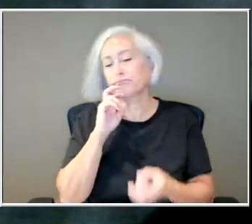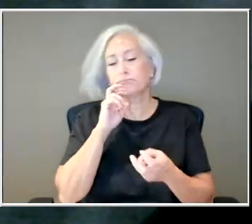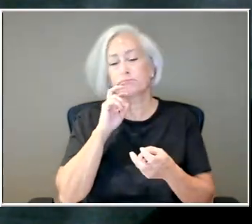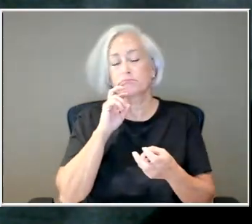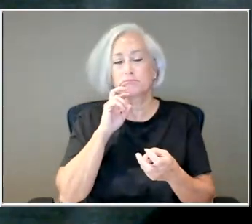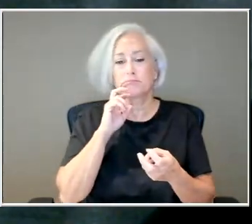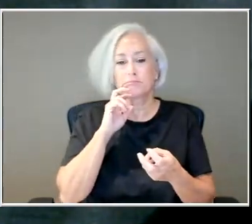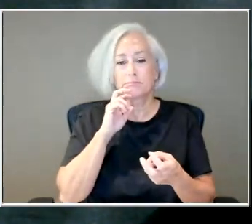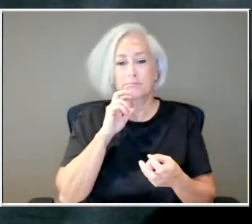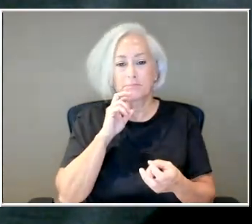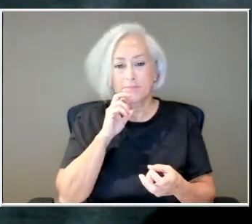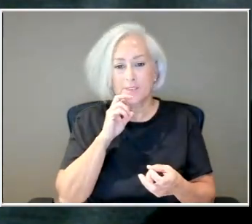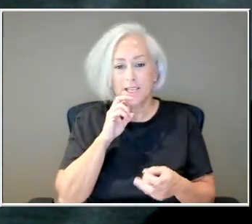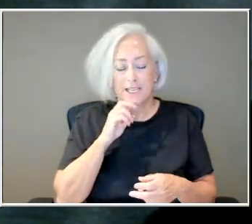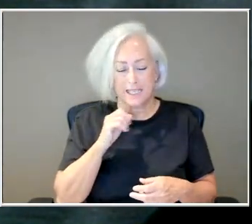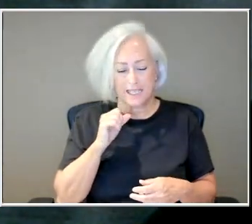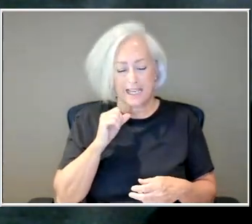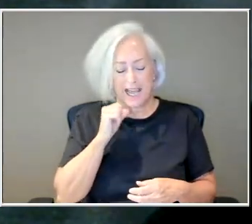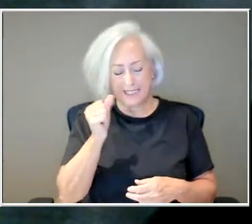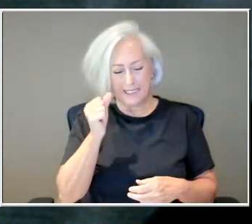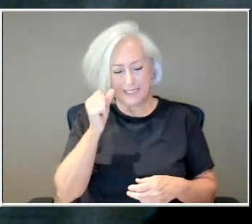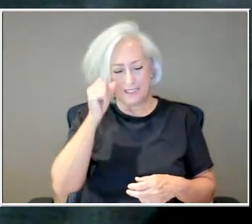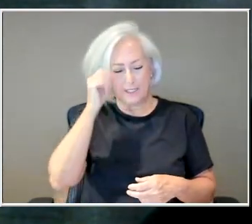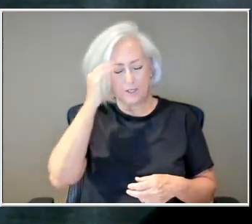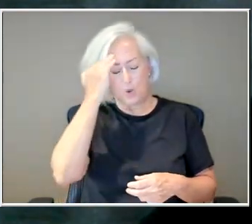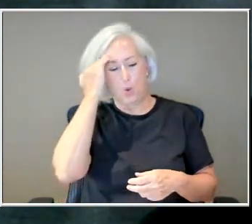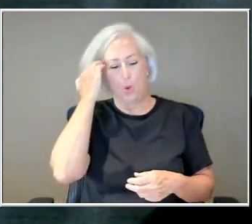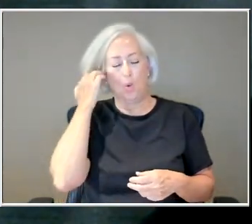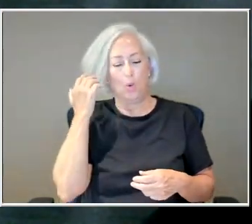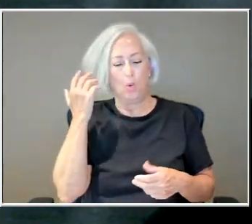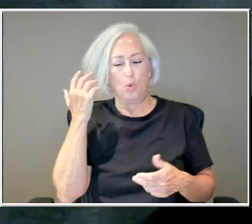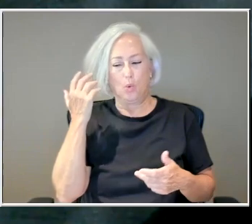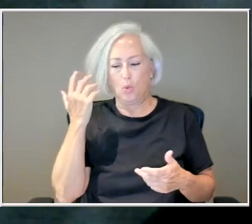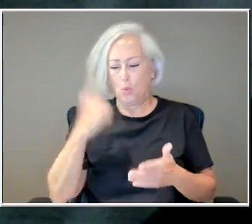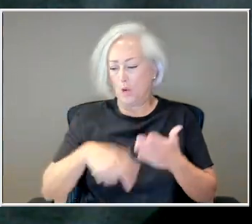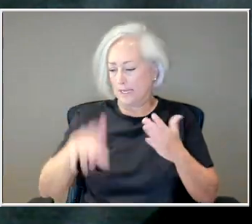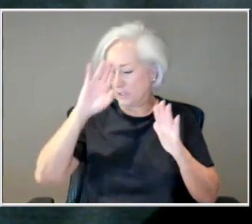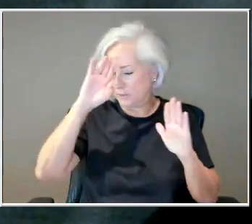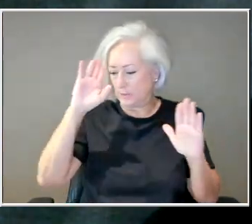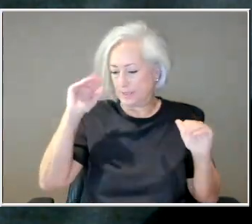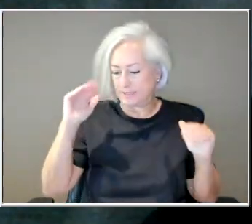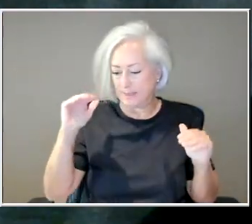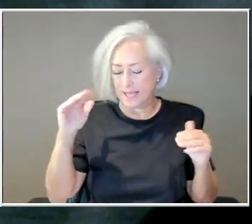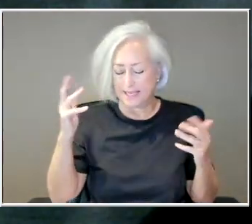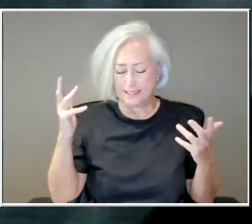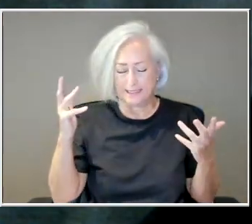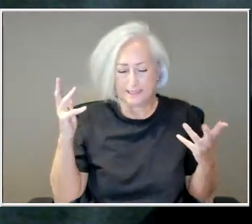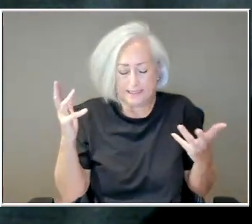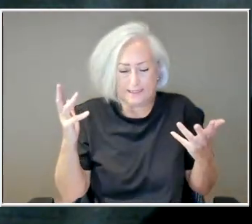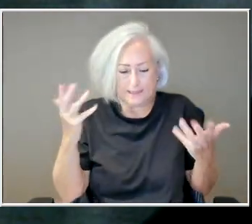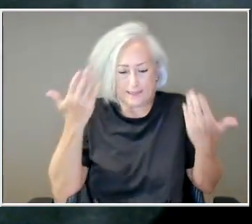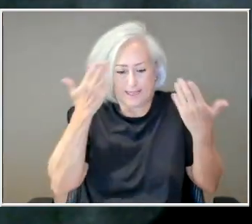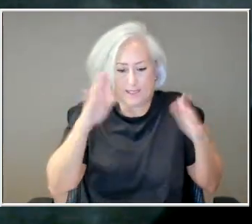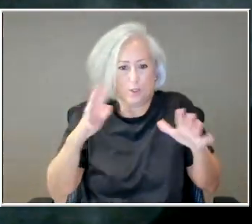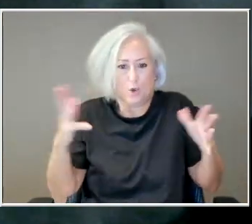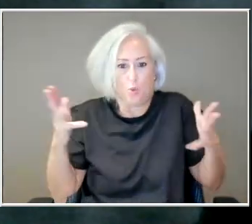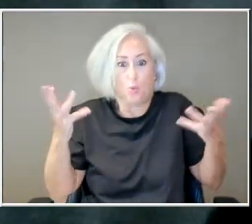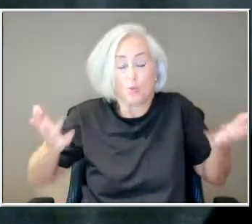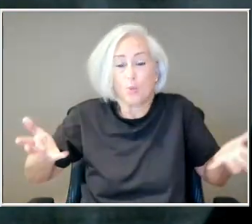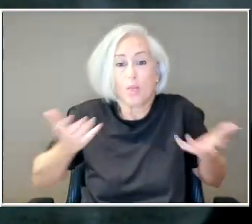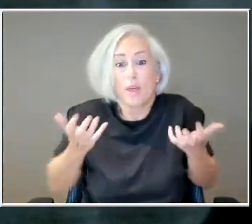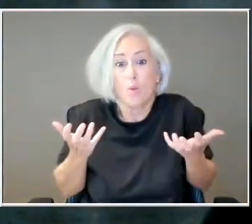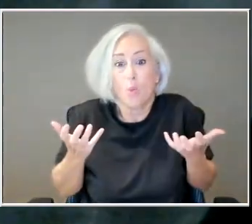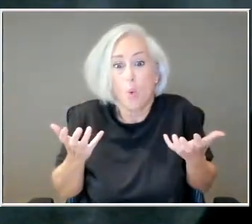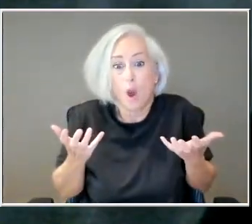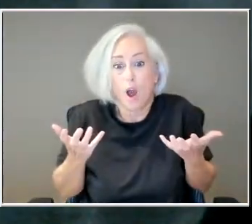call. I didn't really know what to I didn't really know what to expect. I didn't know what they were wanting from me.